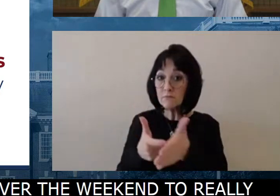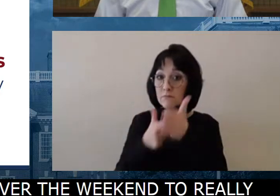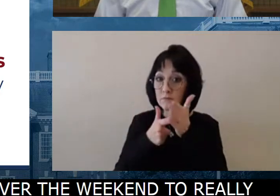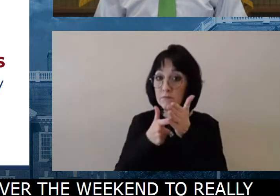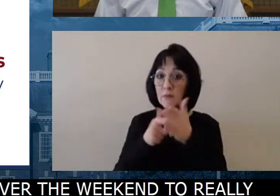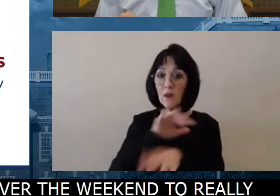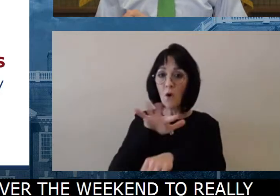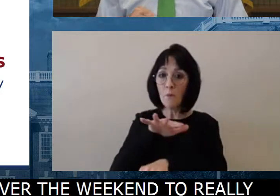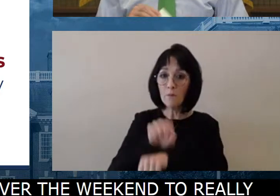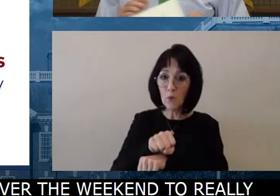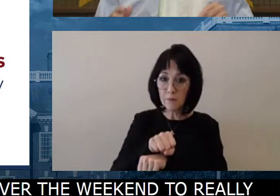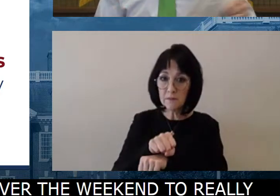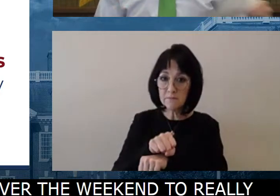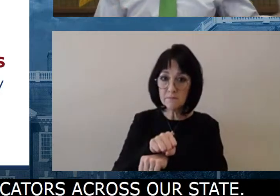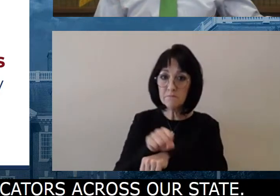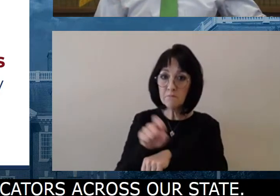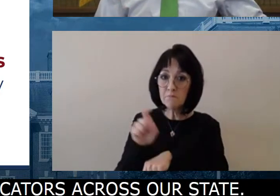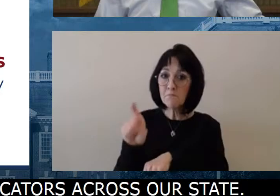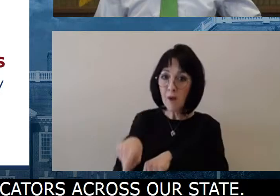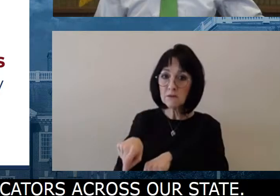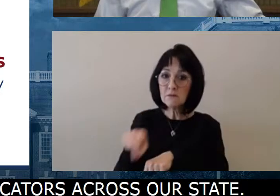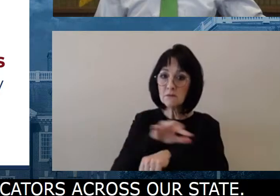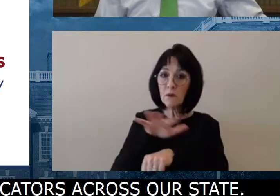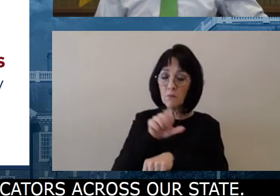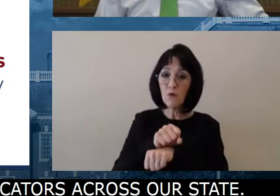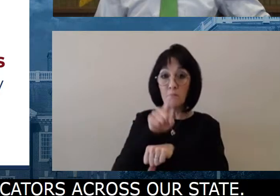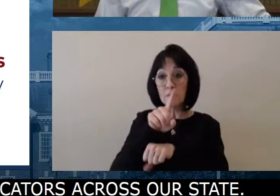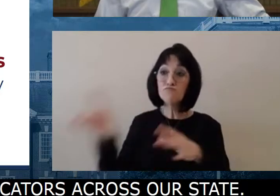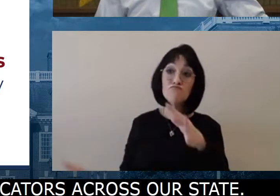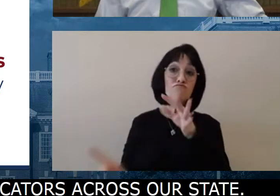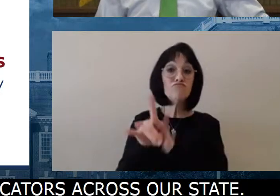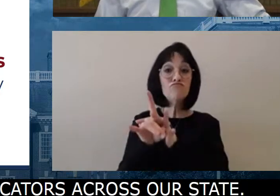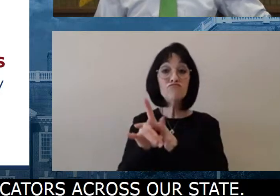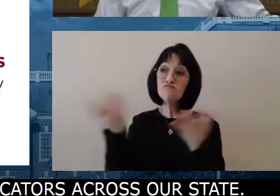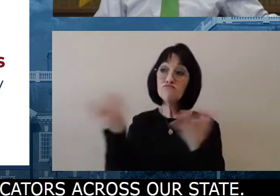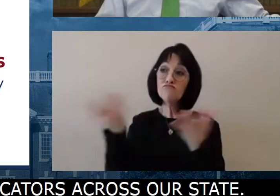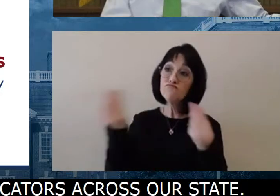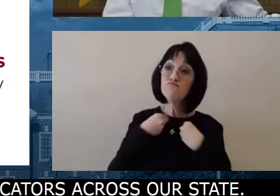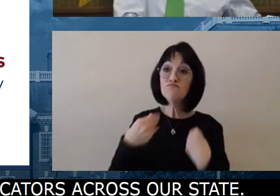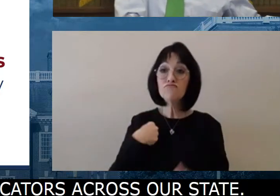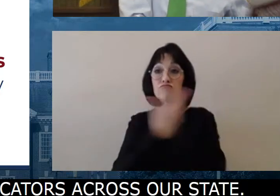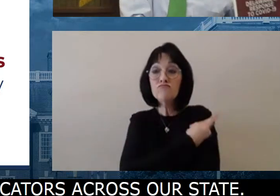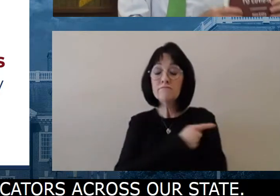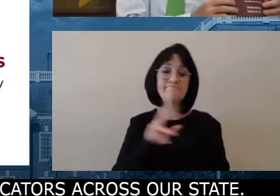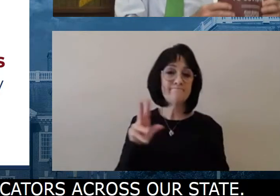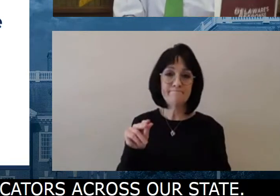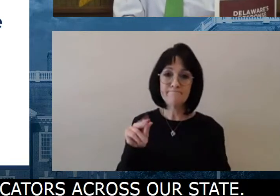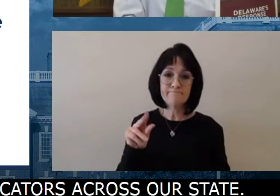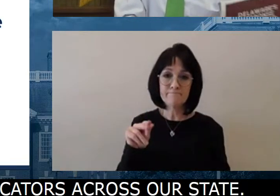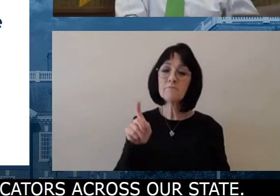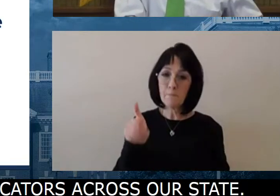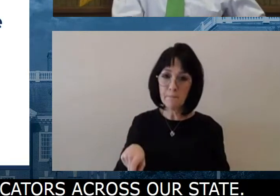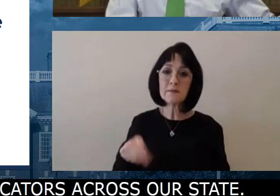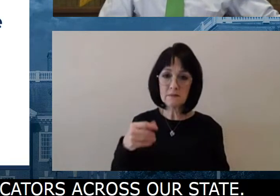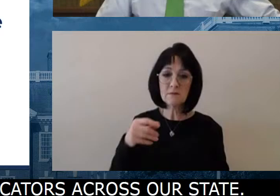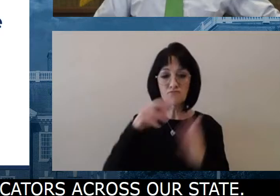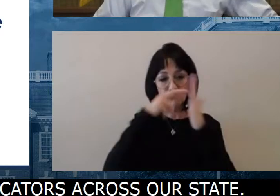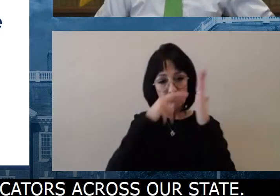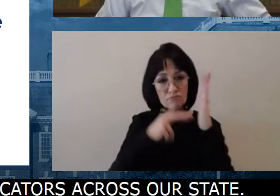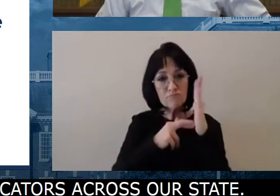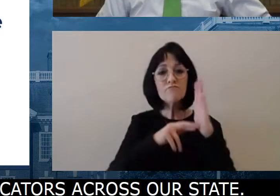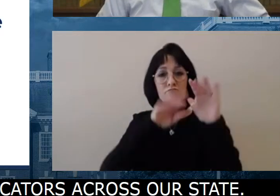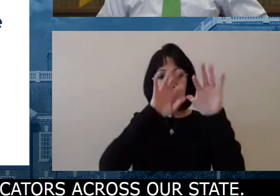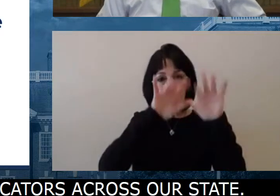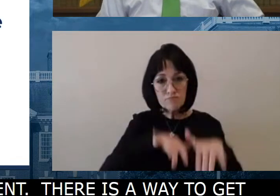to get signed up for that appointment, and we encourage all of our educators to do so. They can also make an appointment